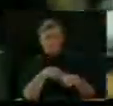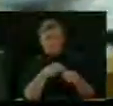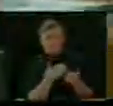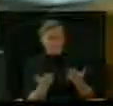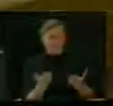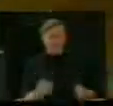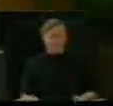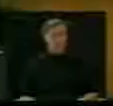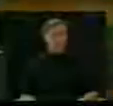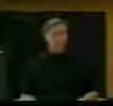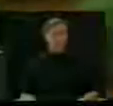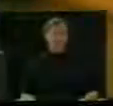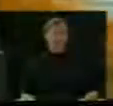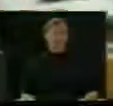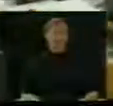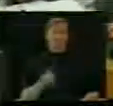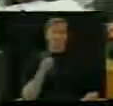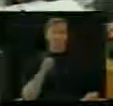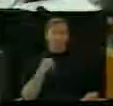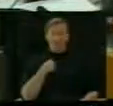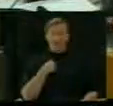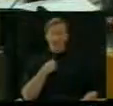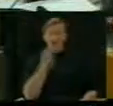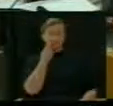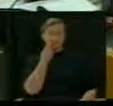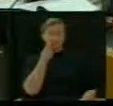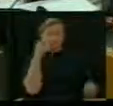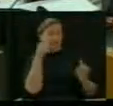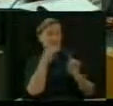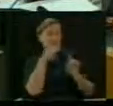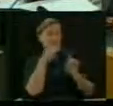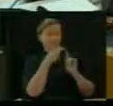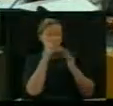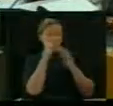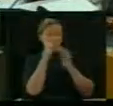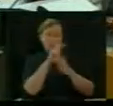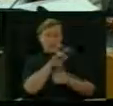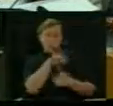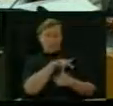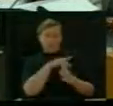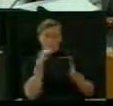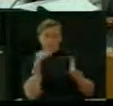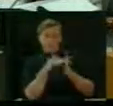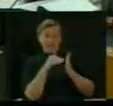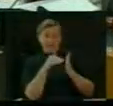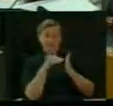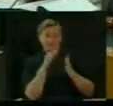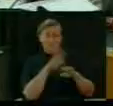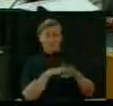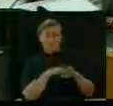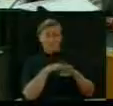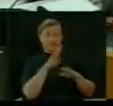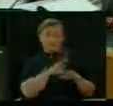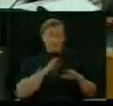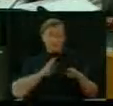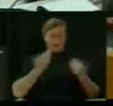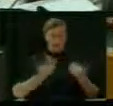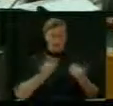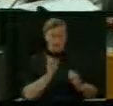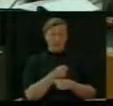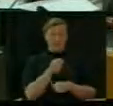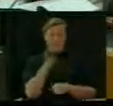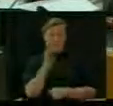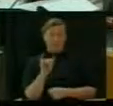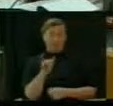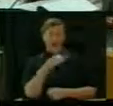completely. You just engaged in some. Okay, we've got a I just pointed out that there have been personal attacks against this